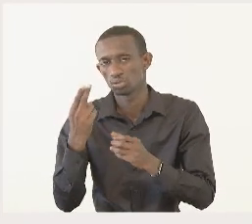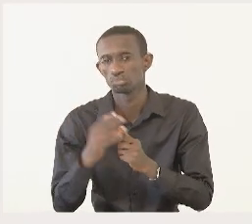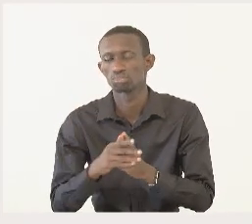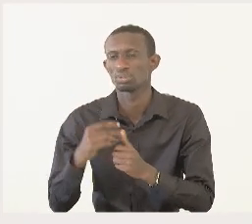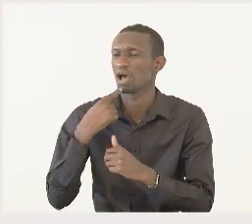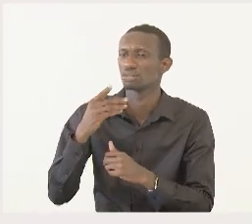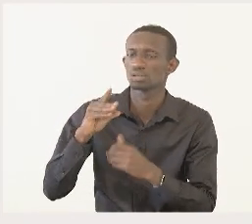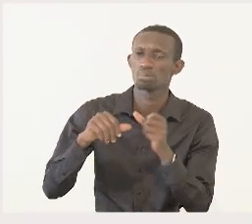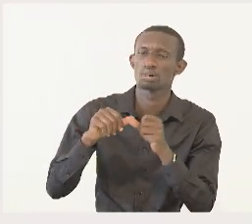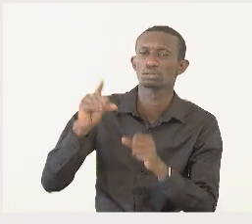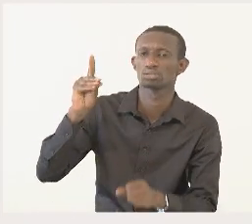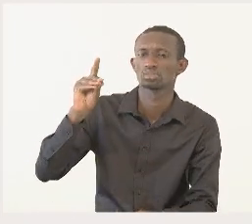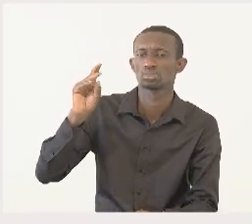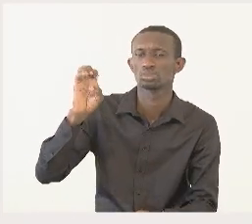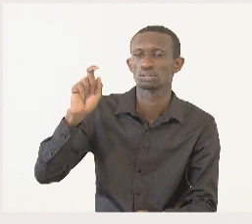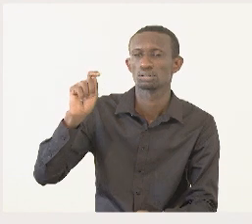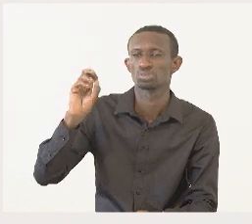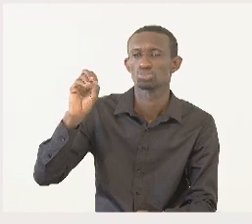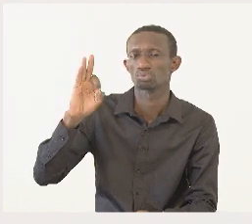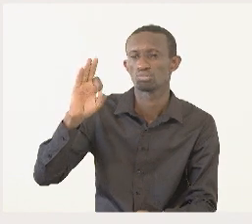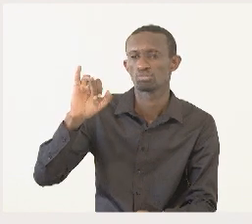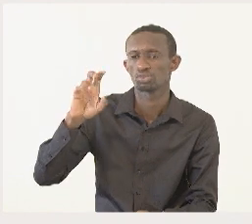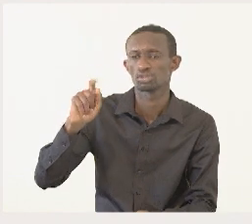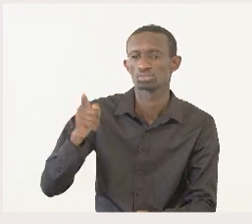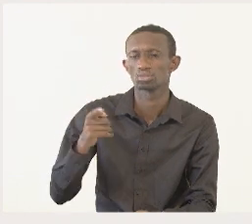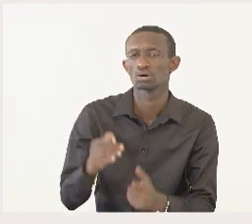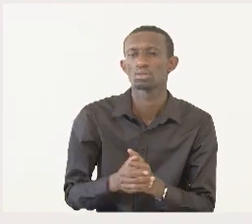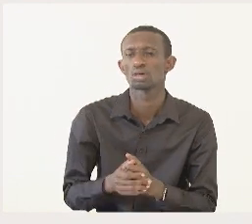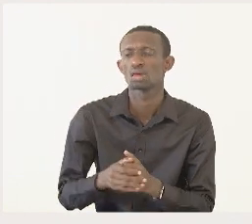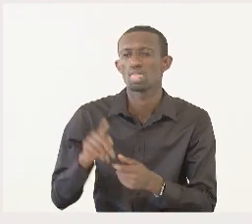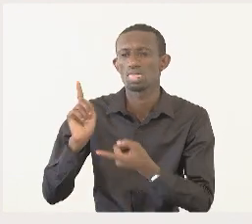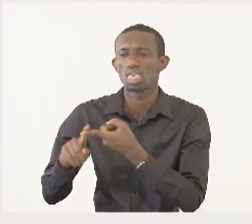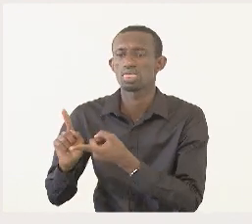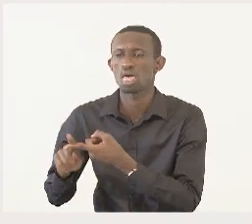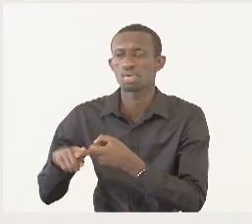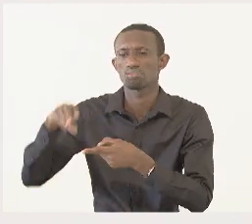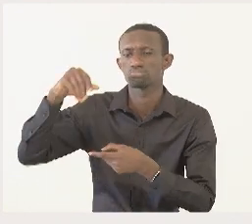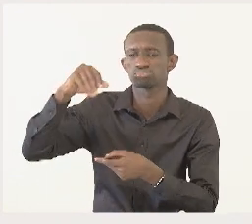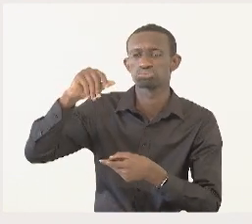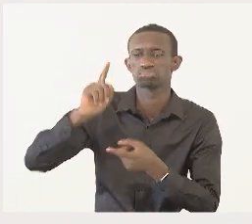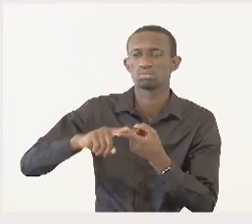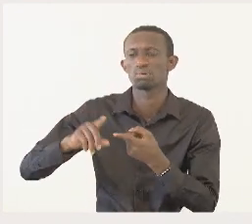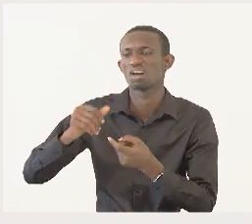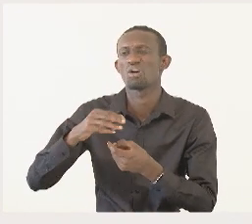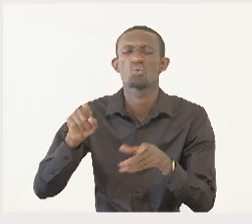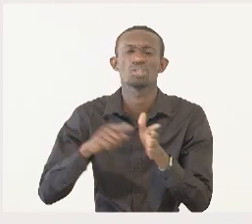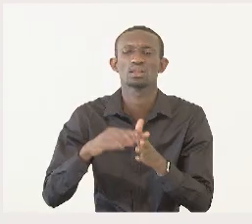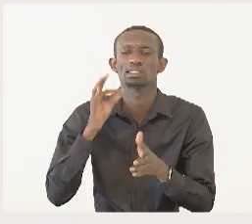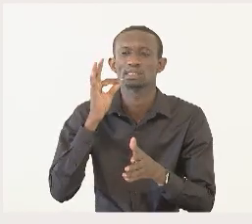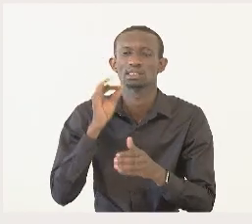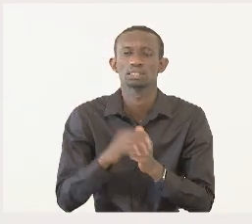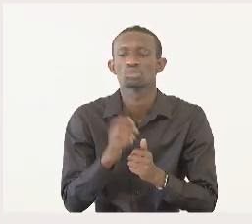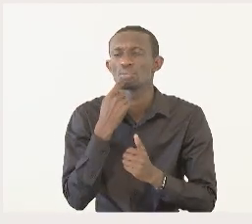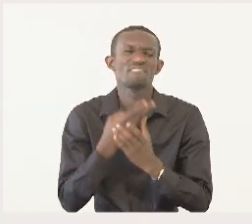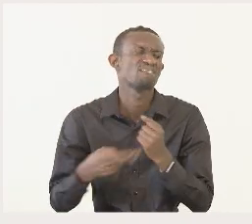talked about detoxification, where these toxic substances, harmful substances, take an example like drugs and hormones, has